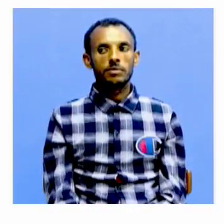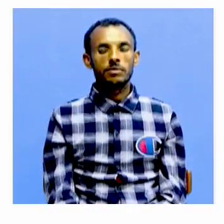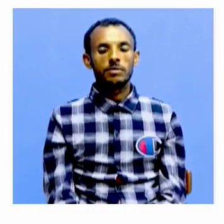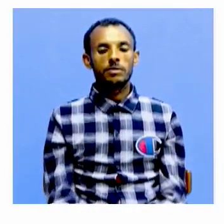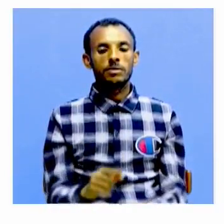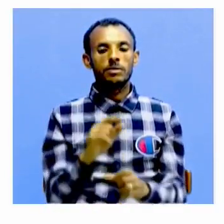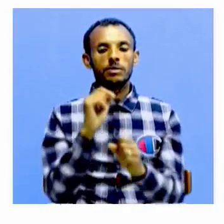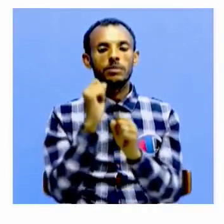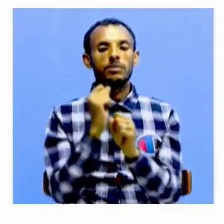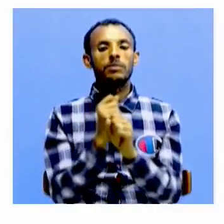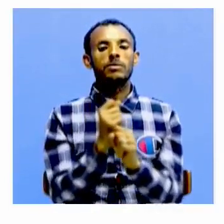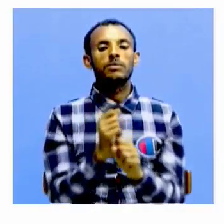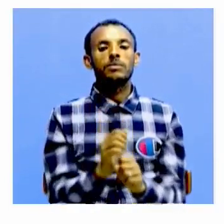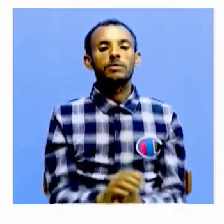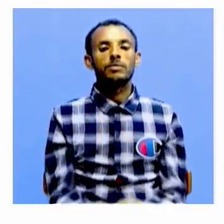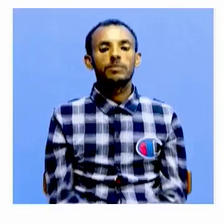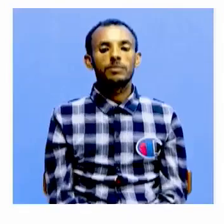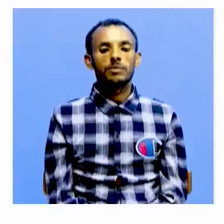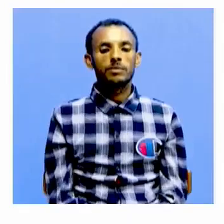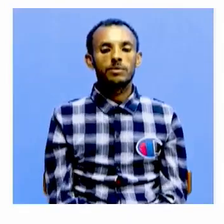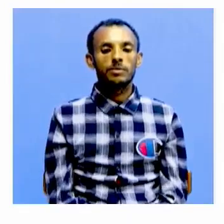work,